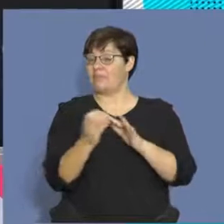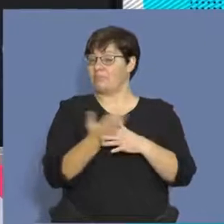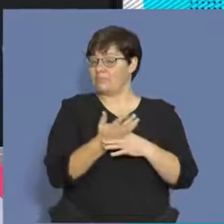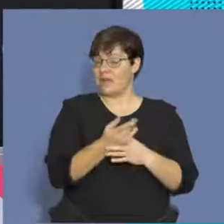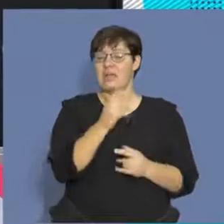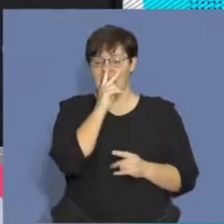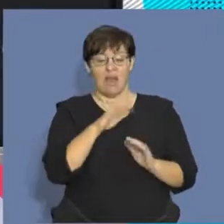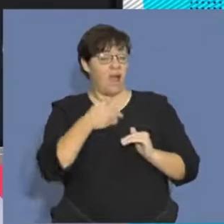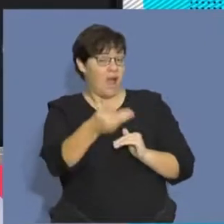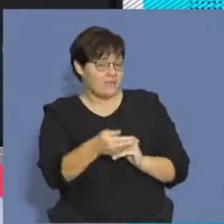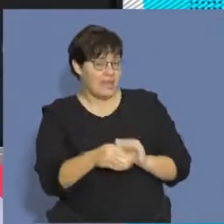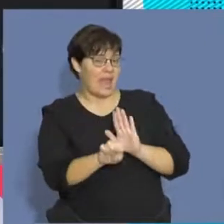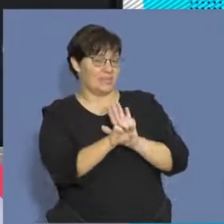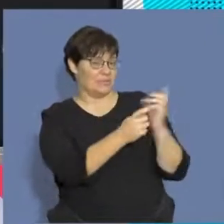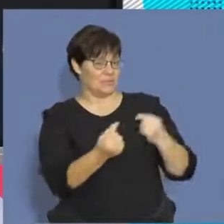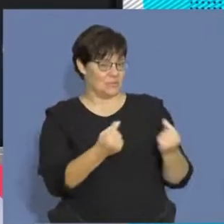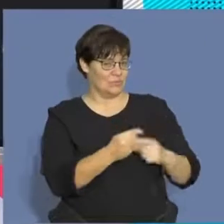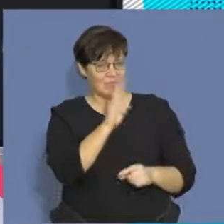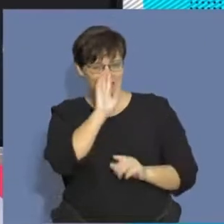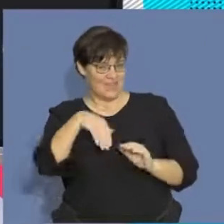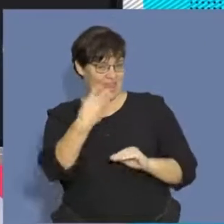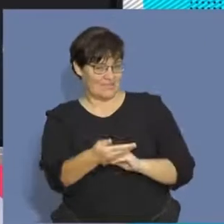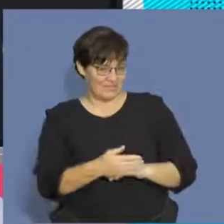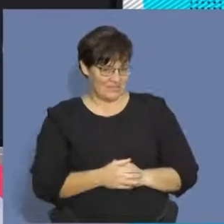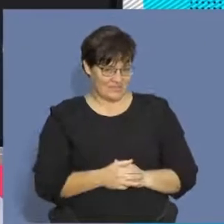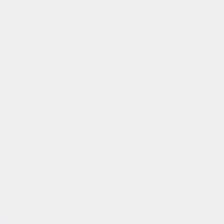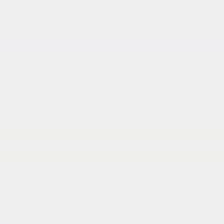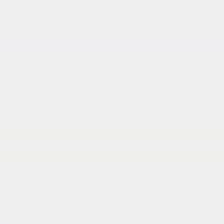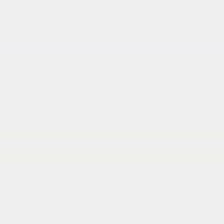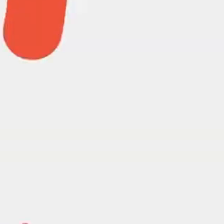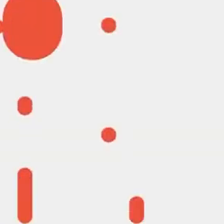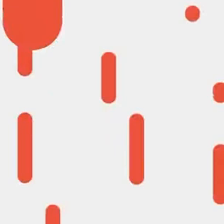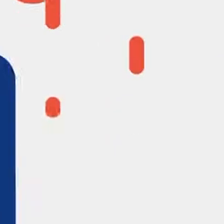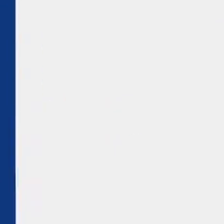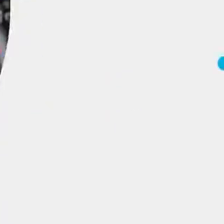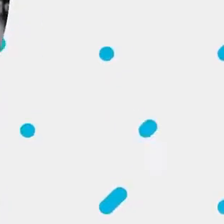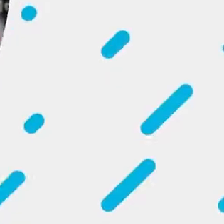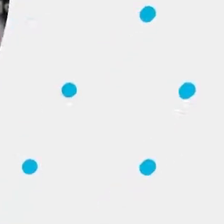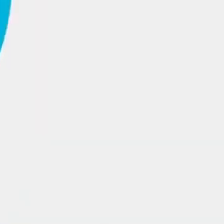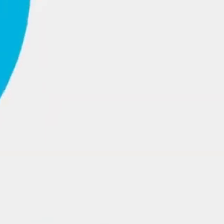do some examples. So we'll see you guys soon.